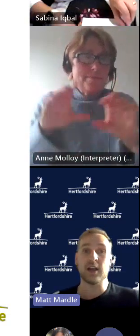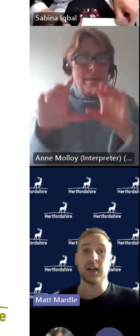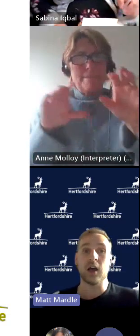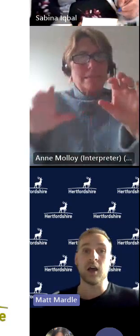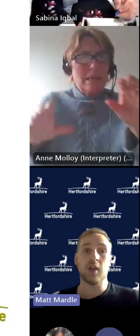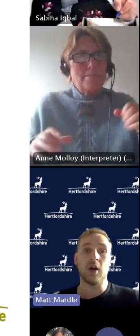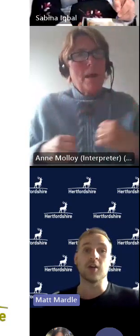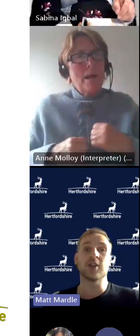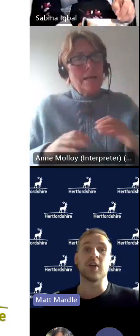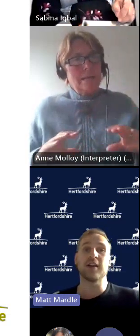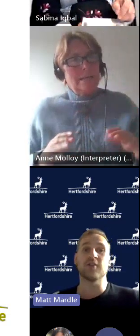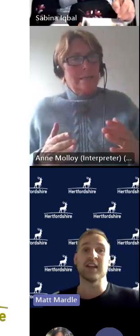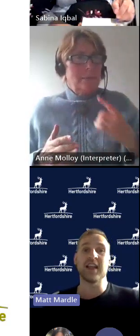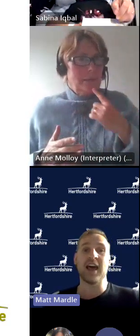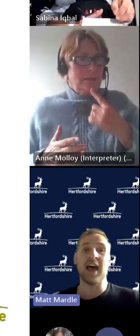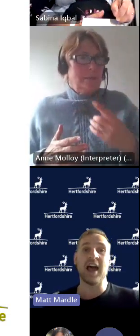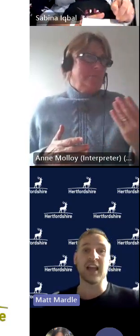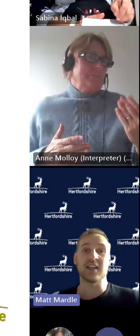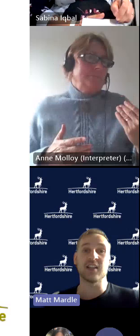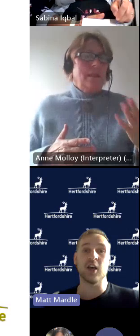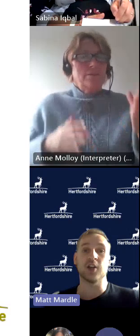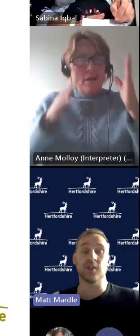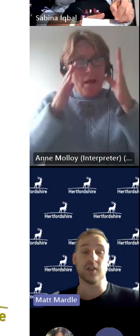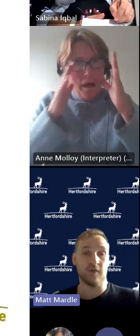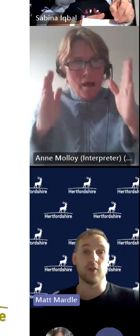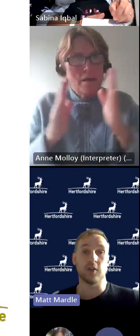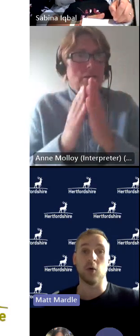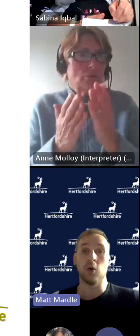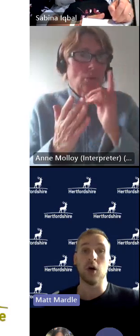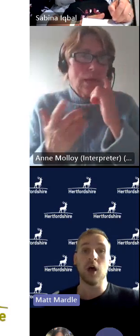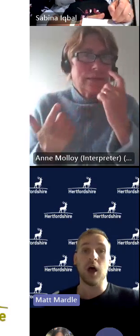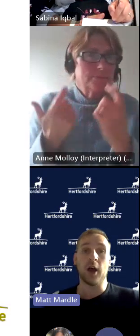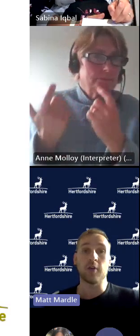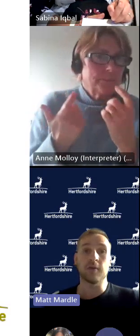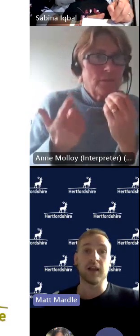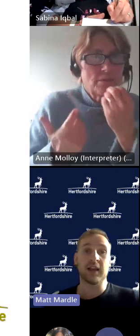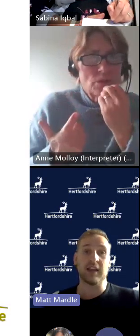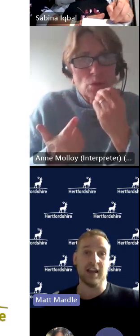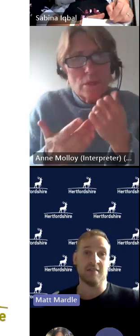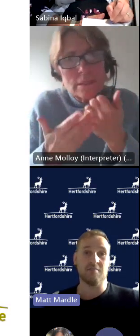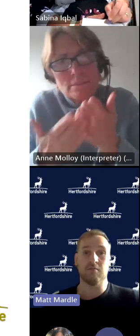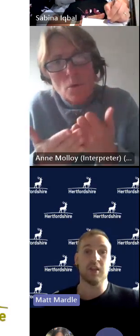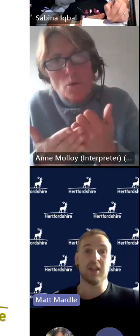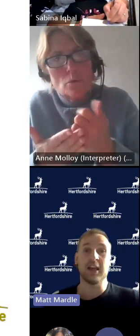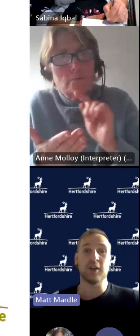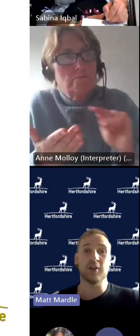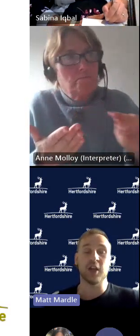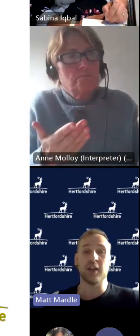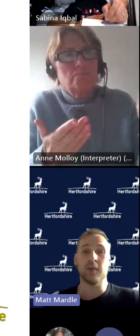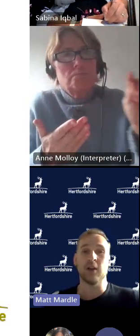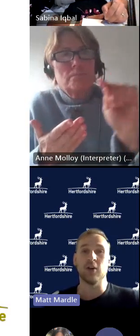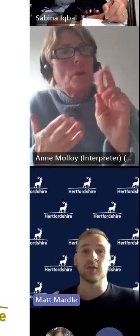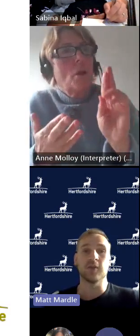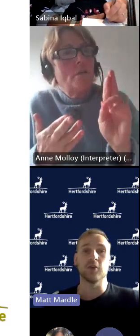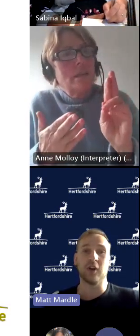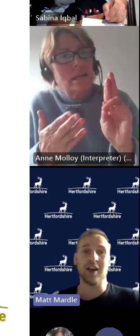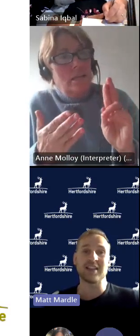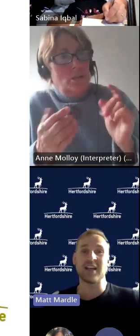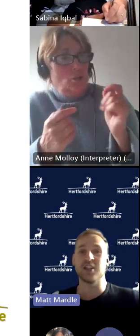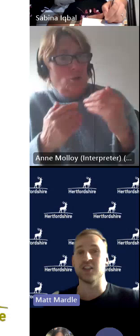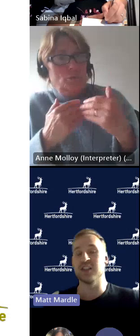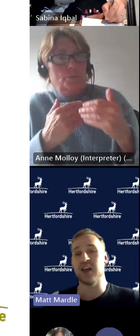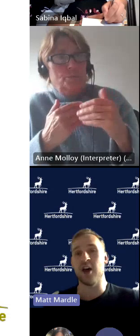Tina said earlier, the HOTS directory is there and you can search for food support, and hopefully in the near future there'll be lots of